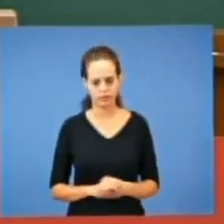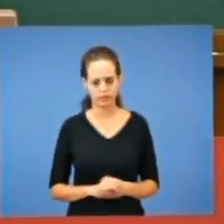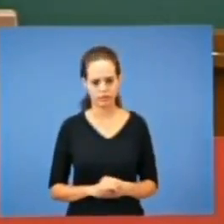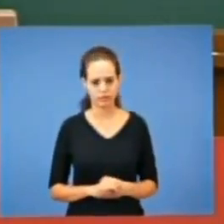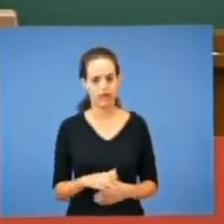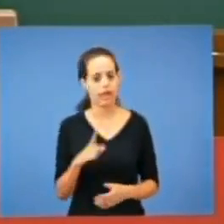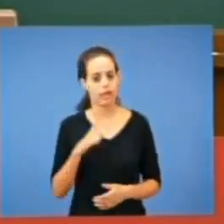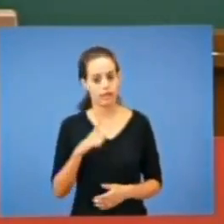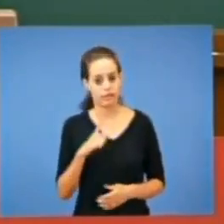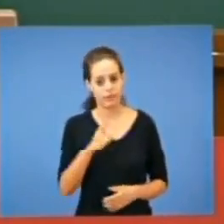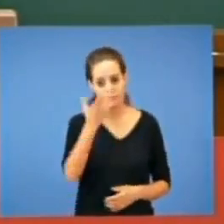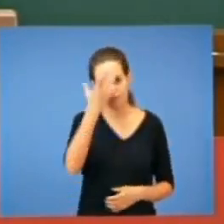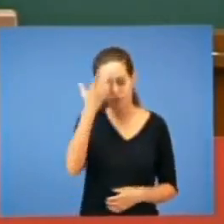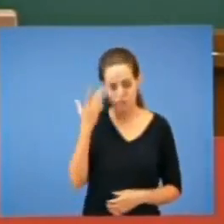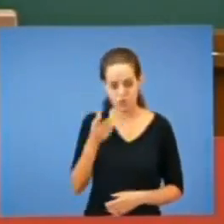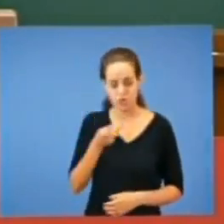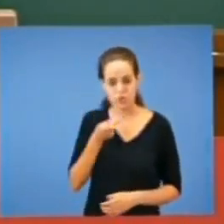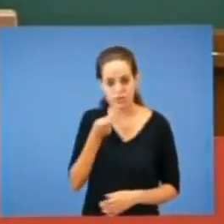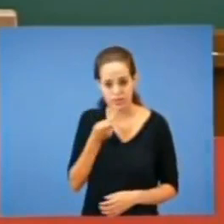rooster sing.